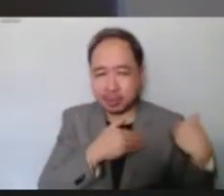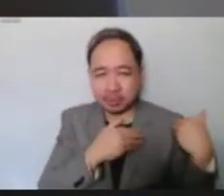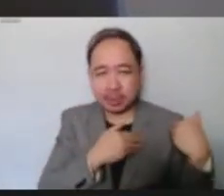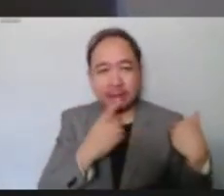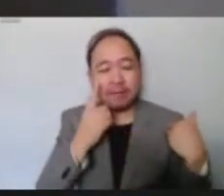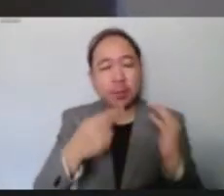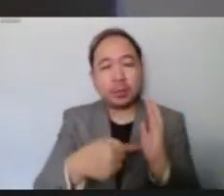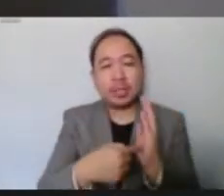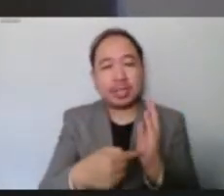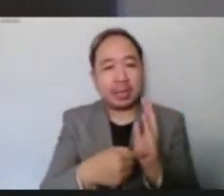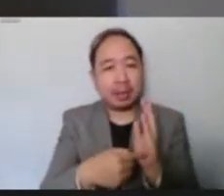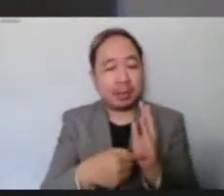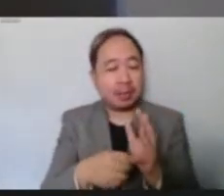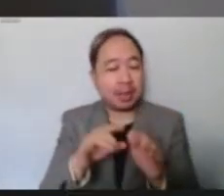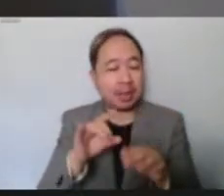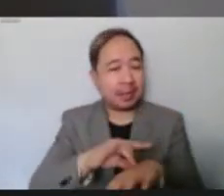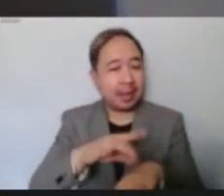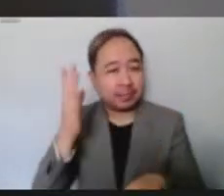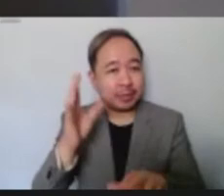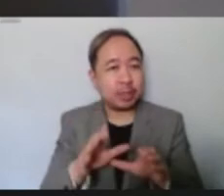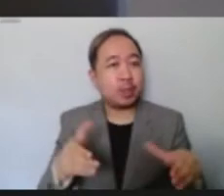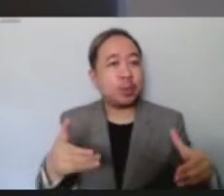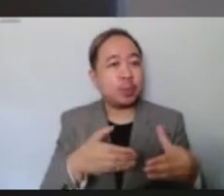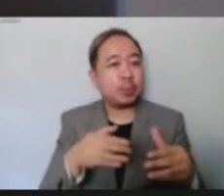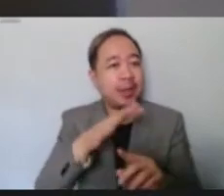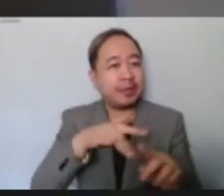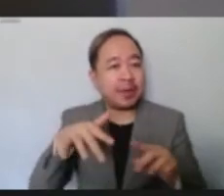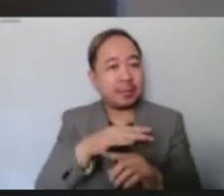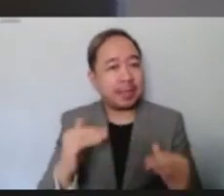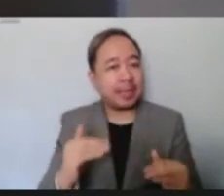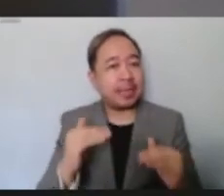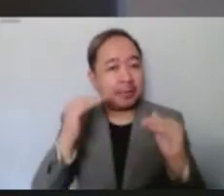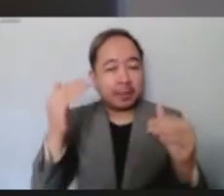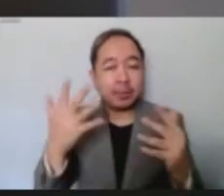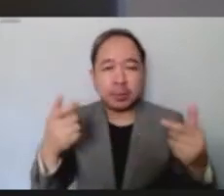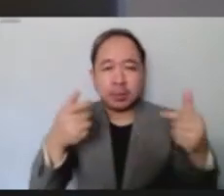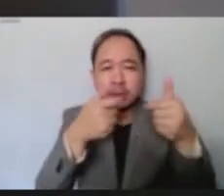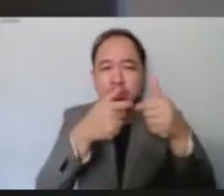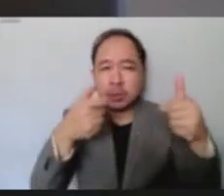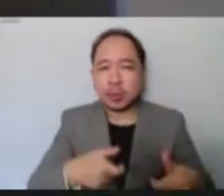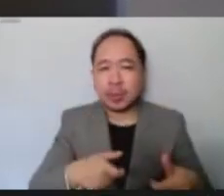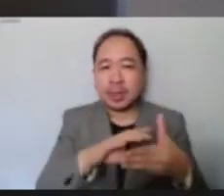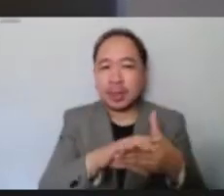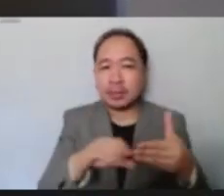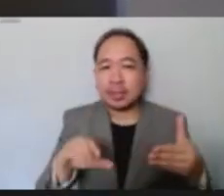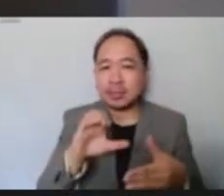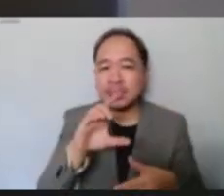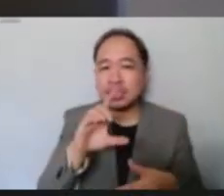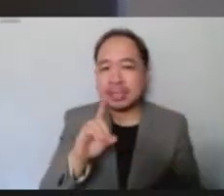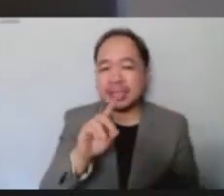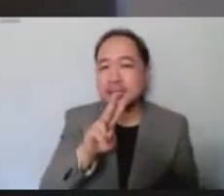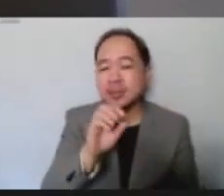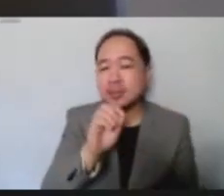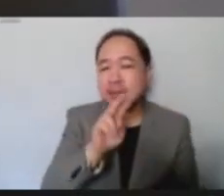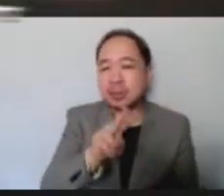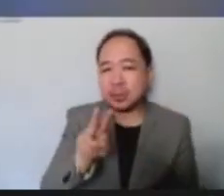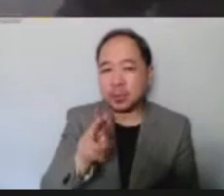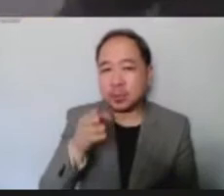Escape CED 2022-3 to take the flow huh